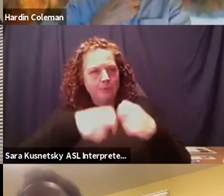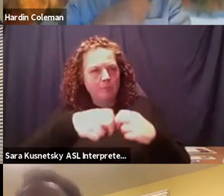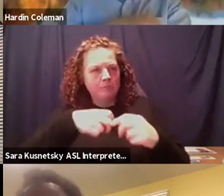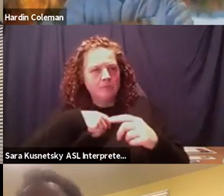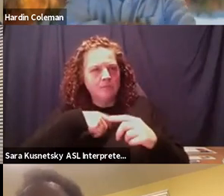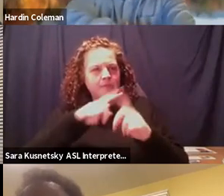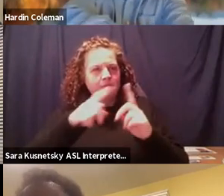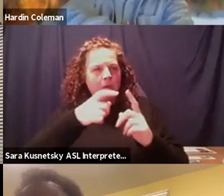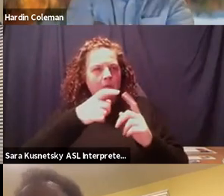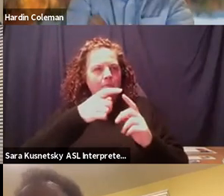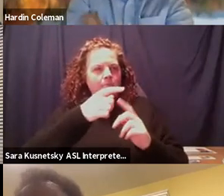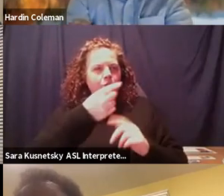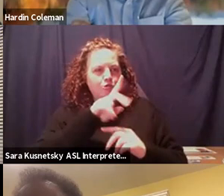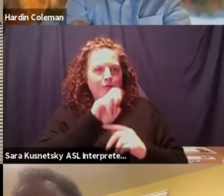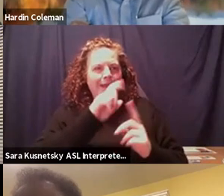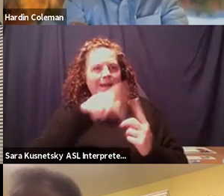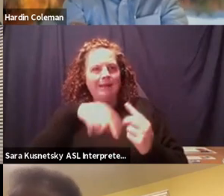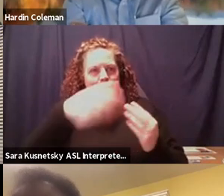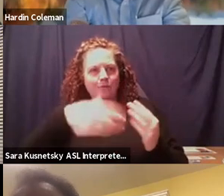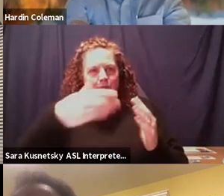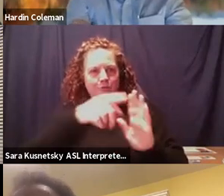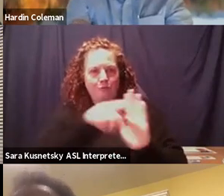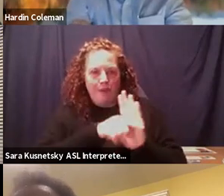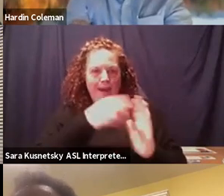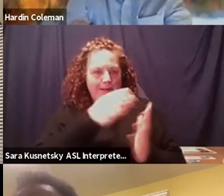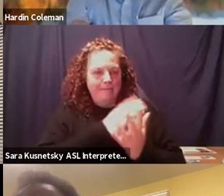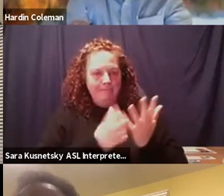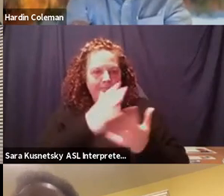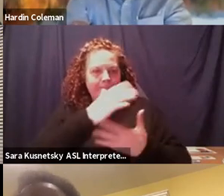are our efforts, you know, that we would have, you know,